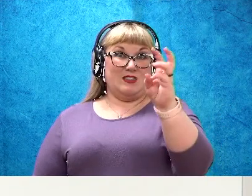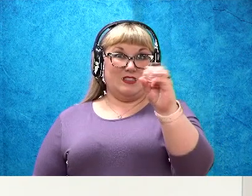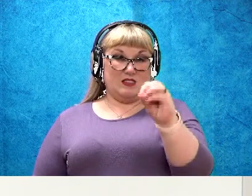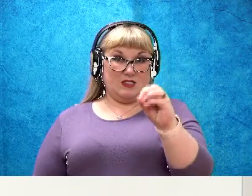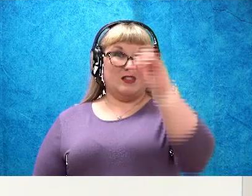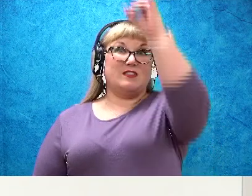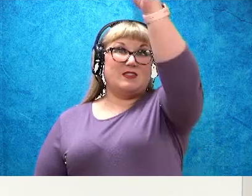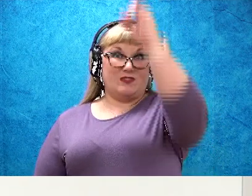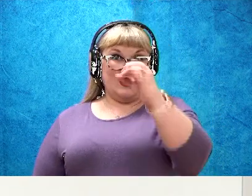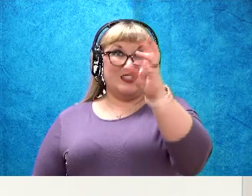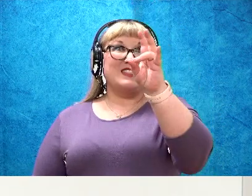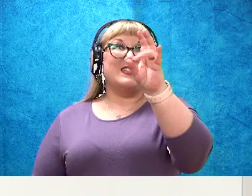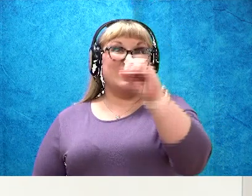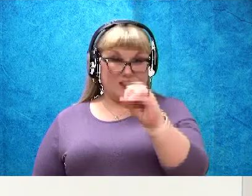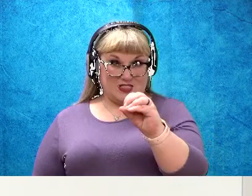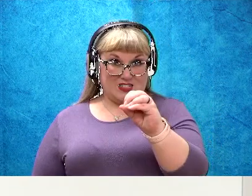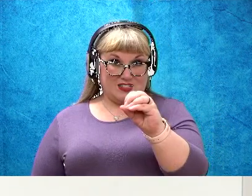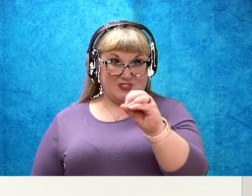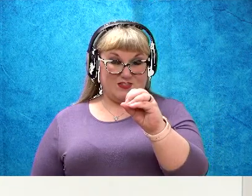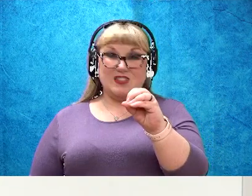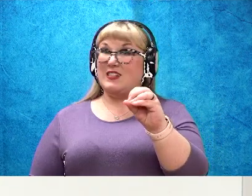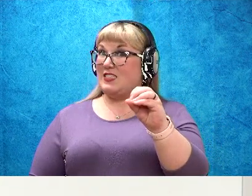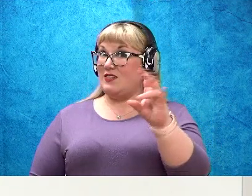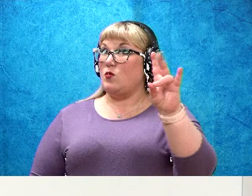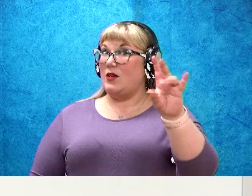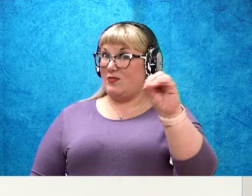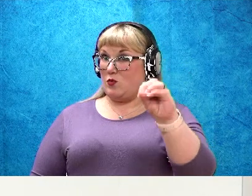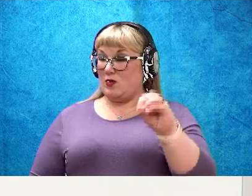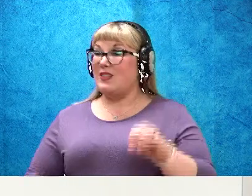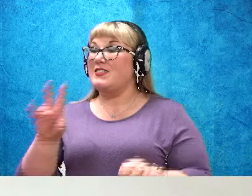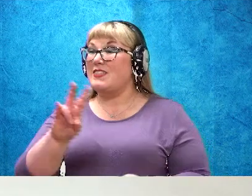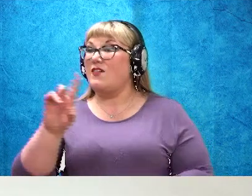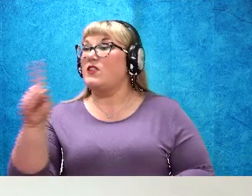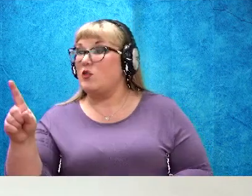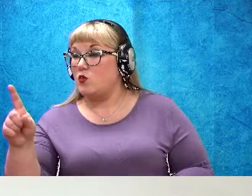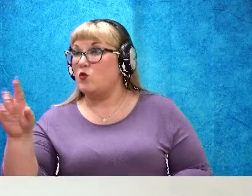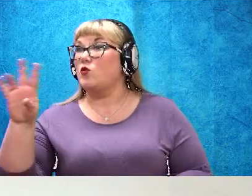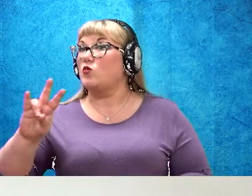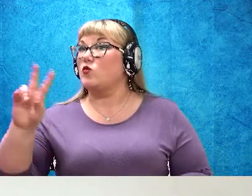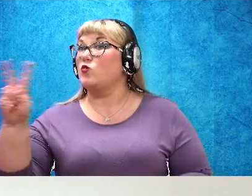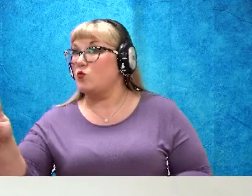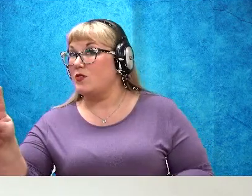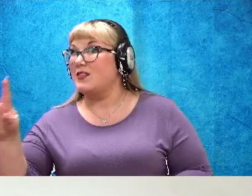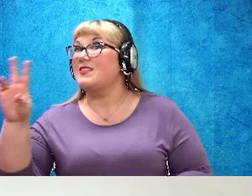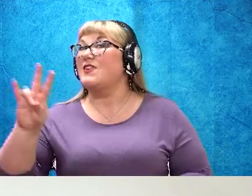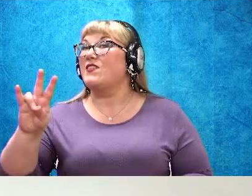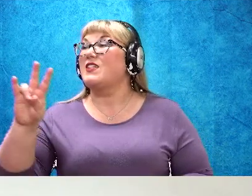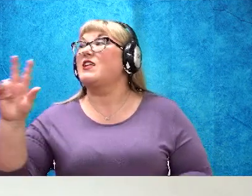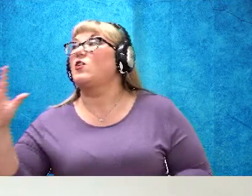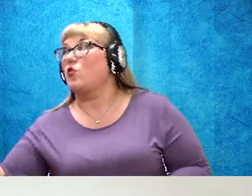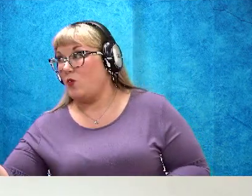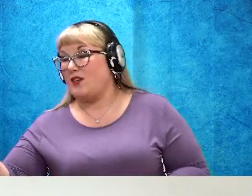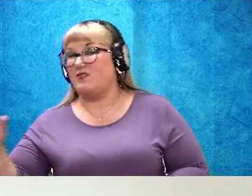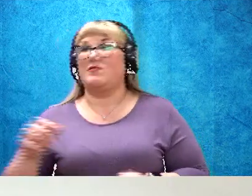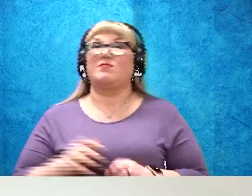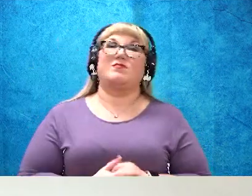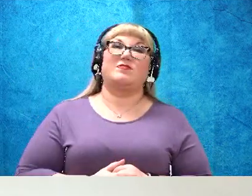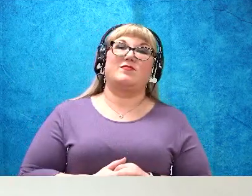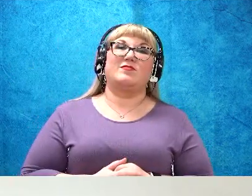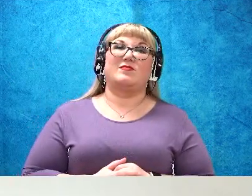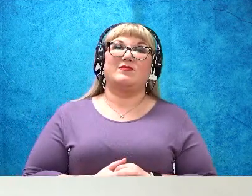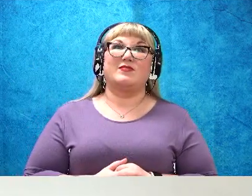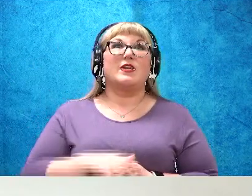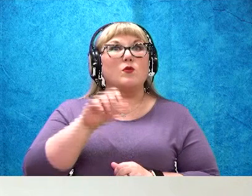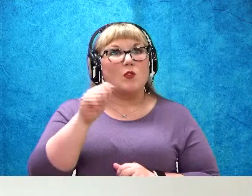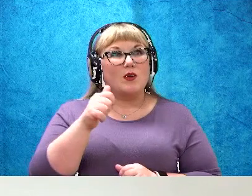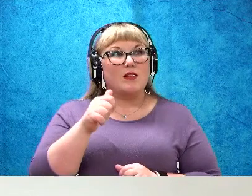60, 70, 71, 72, 73.